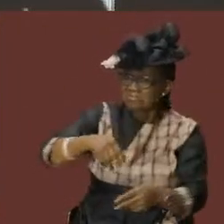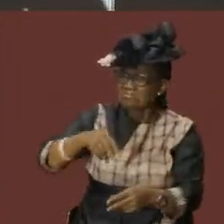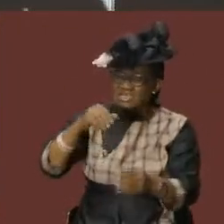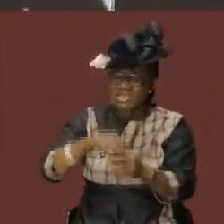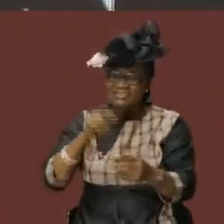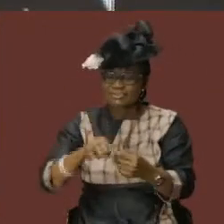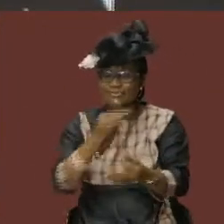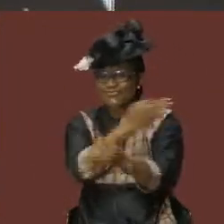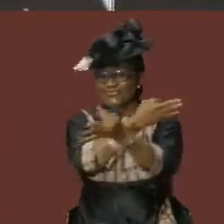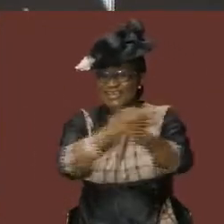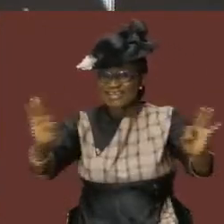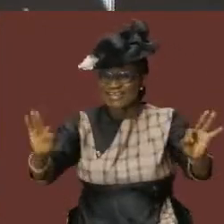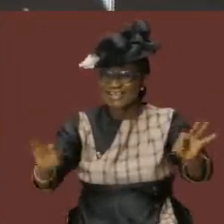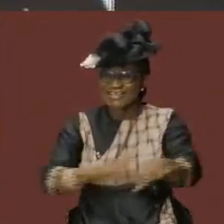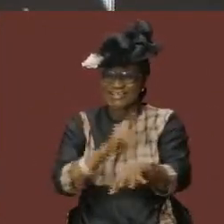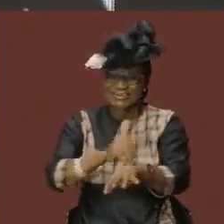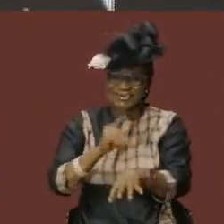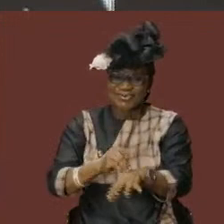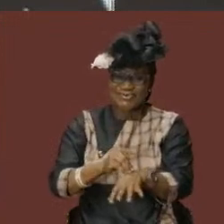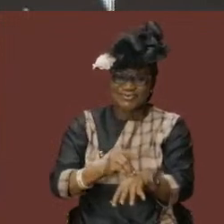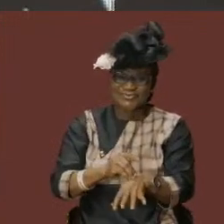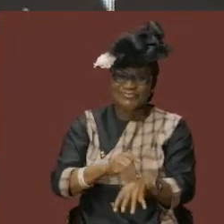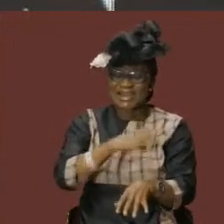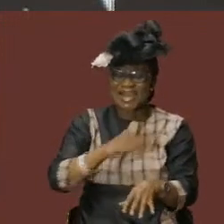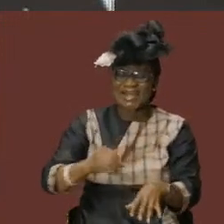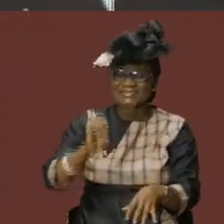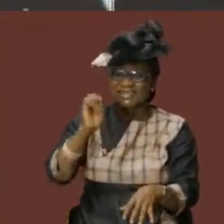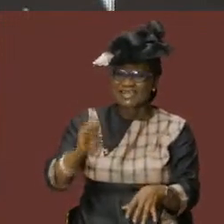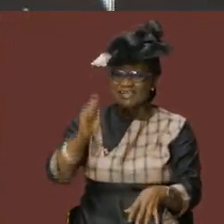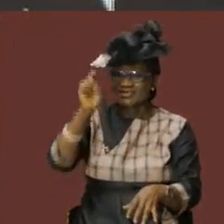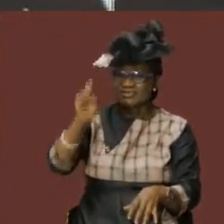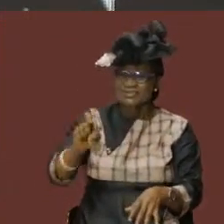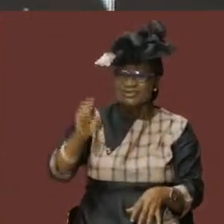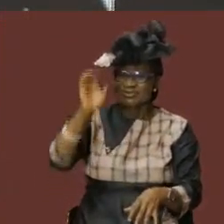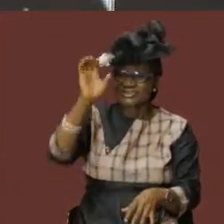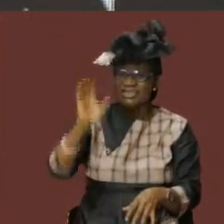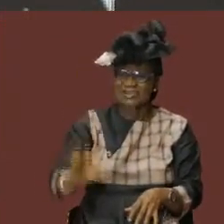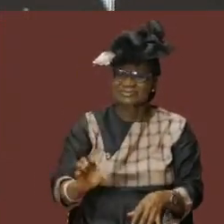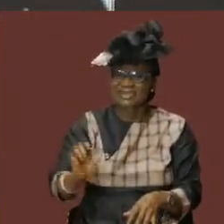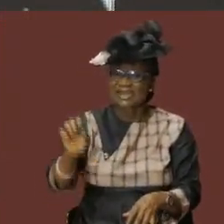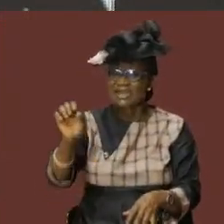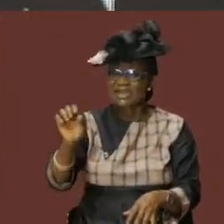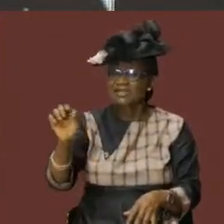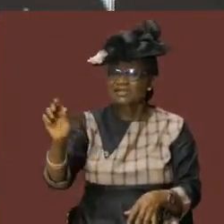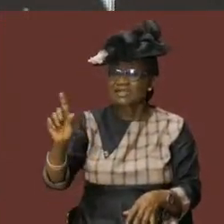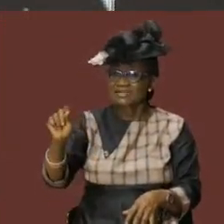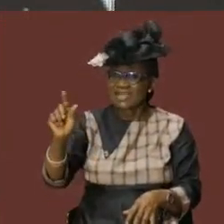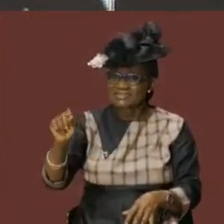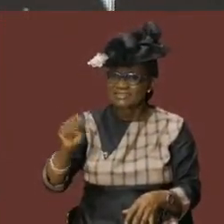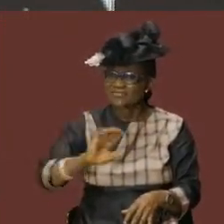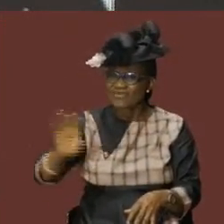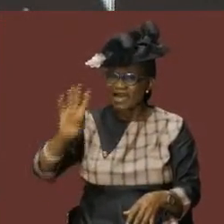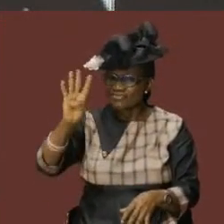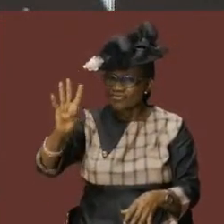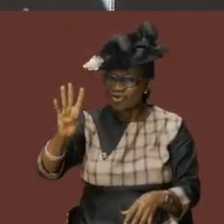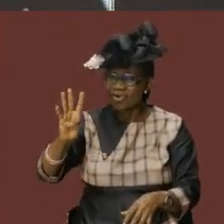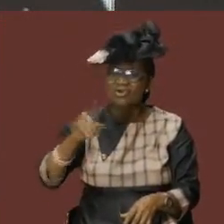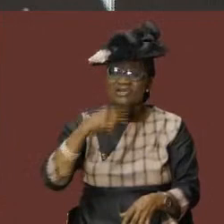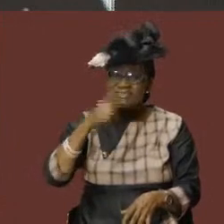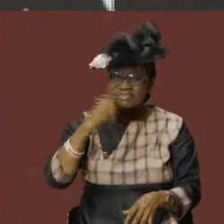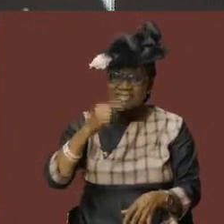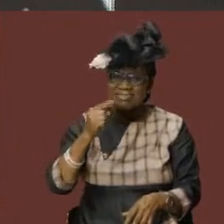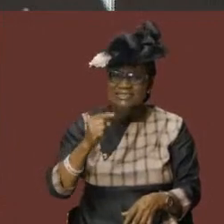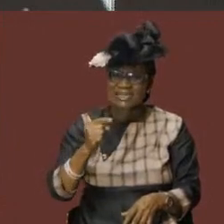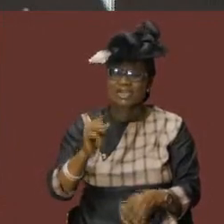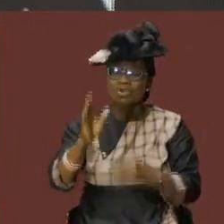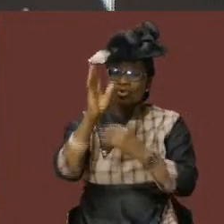freedom. And Exodus chapter 19, verse 4, Exodus 19, verse 4 said, God,